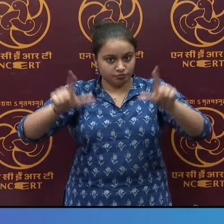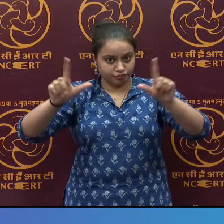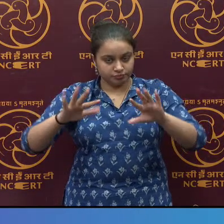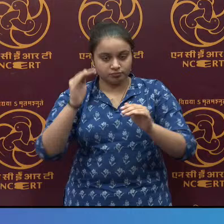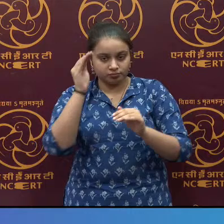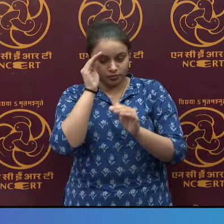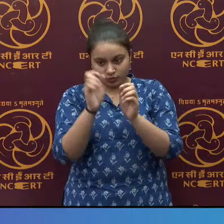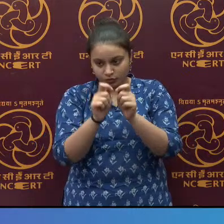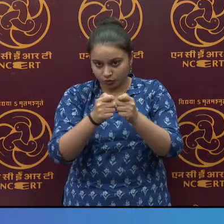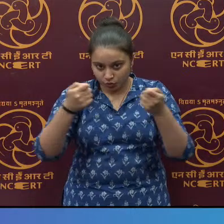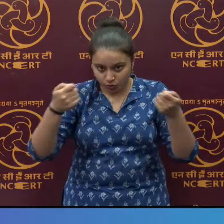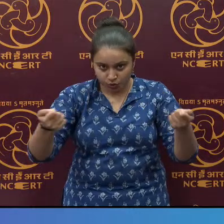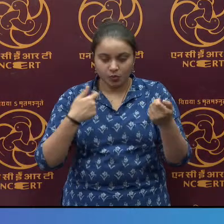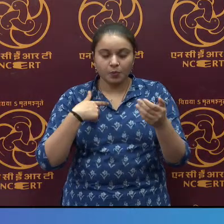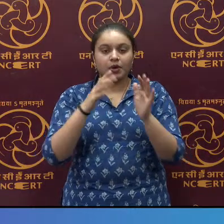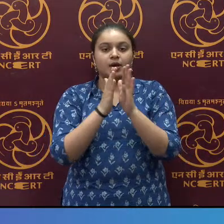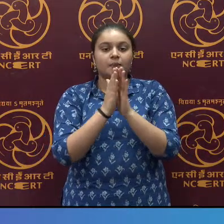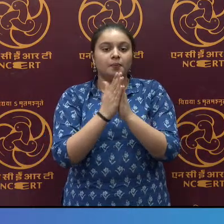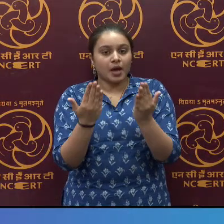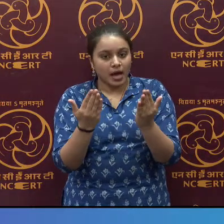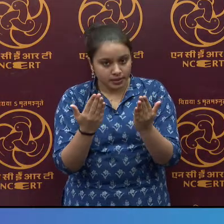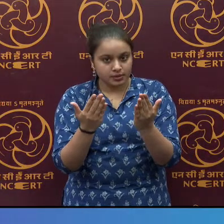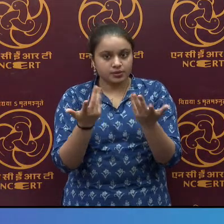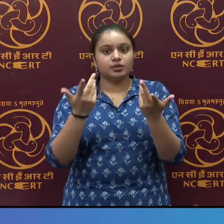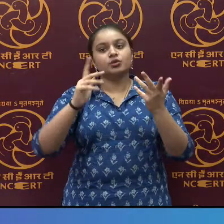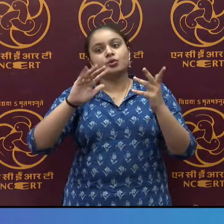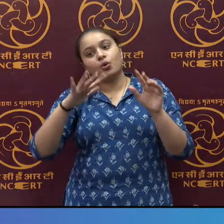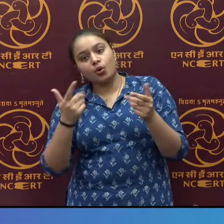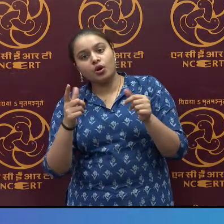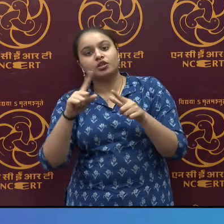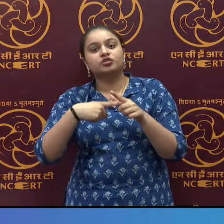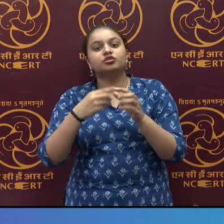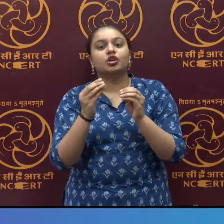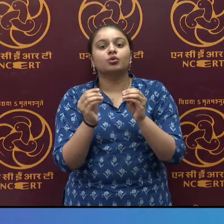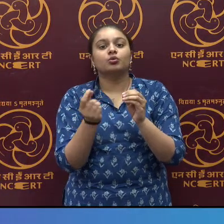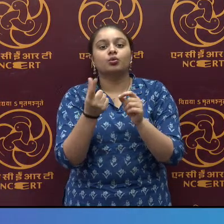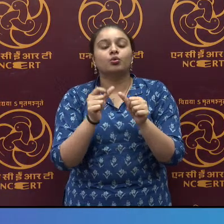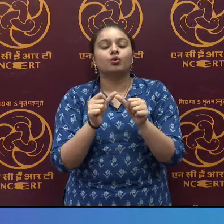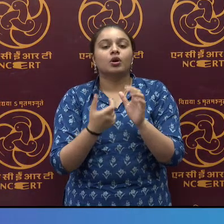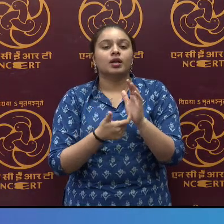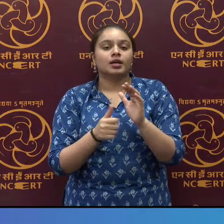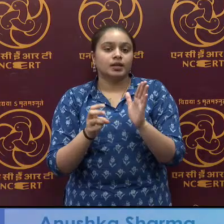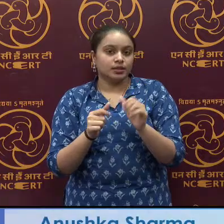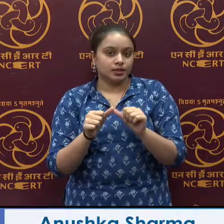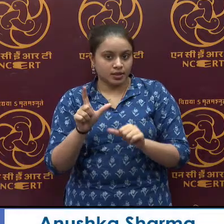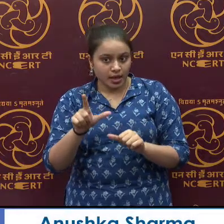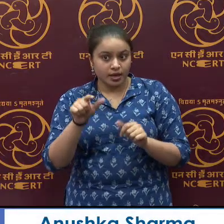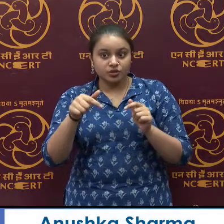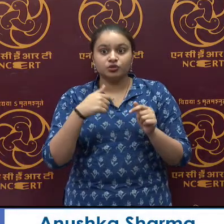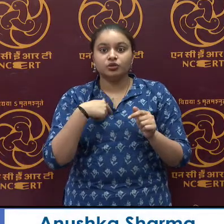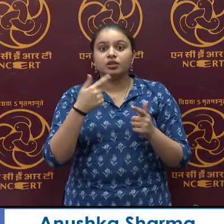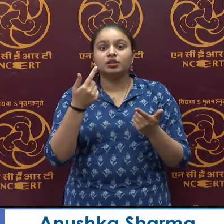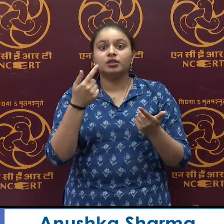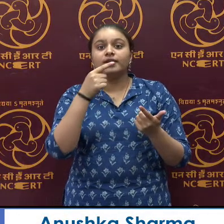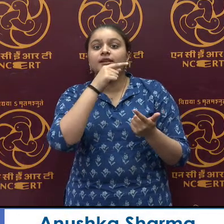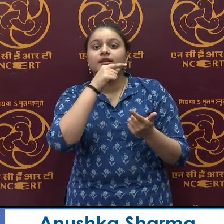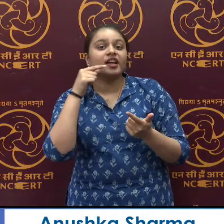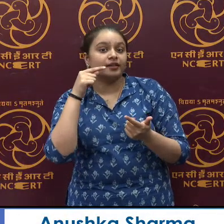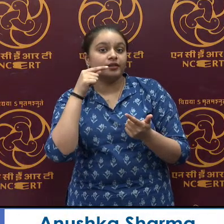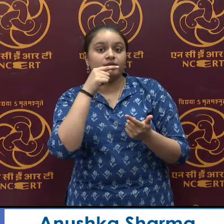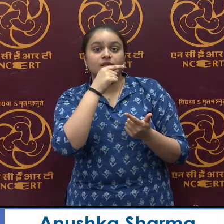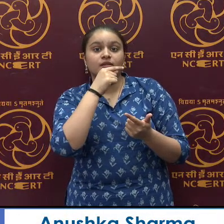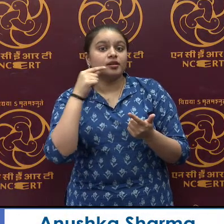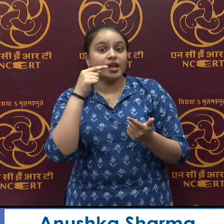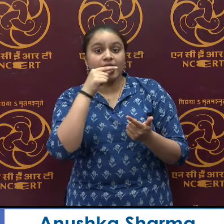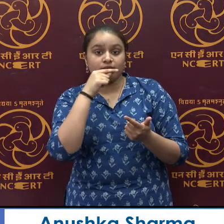newspaper or in magazine or a journal. So it is meant to be read. Articles are meant